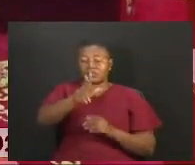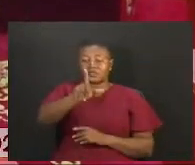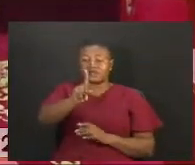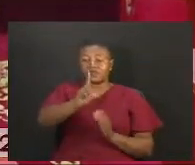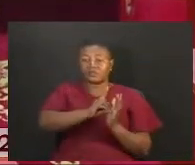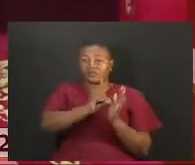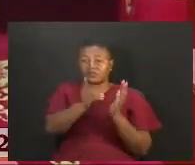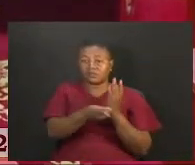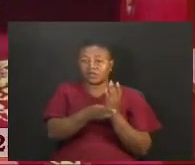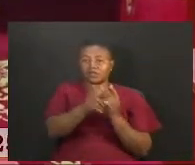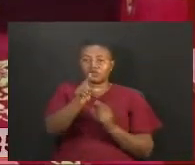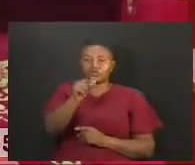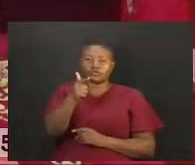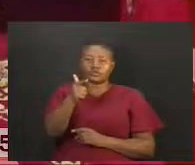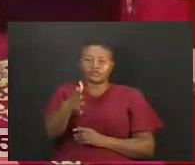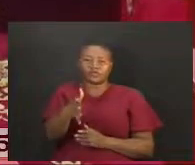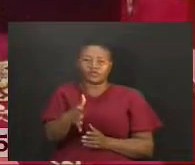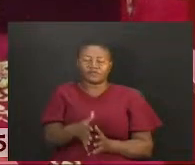2025.